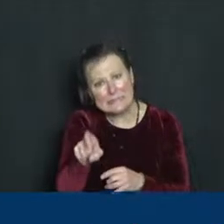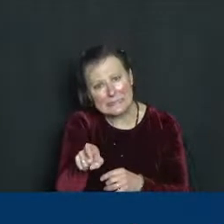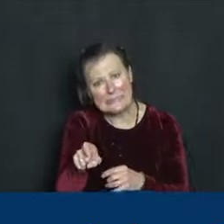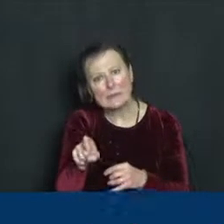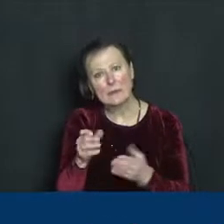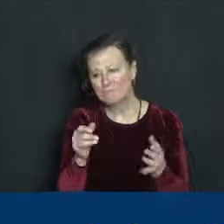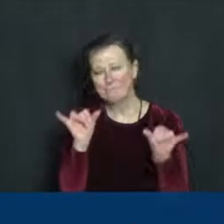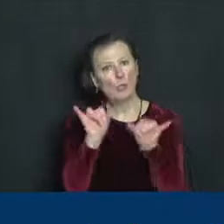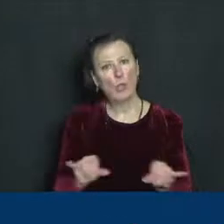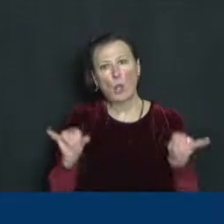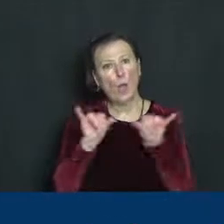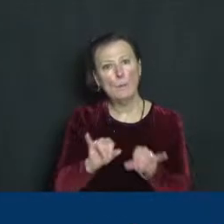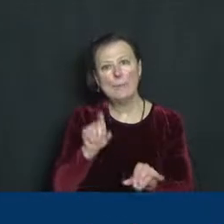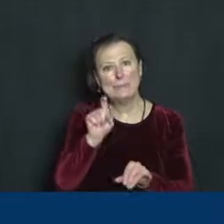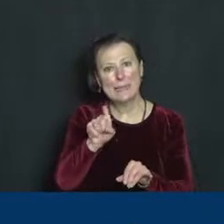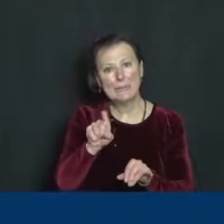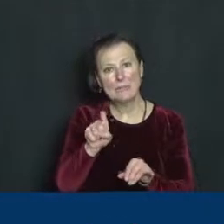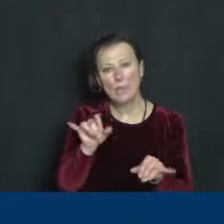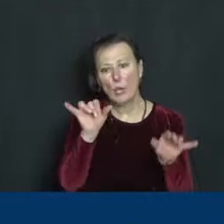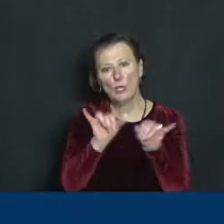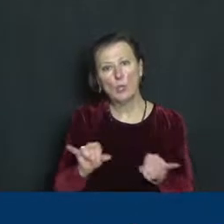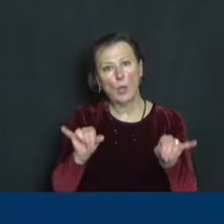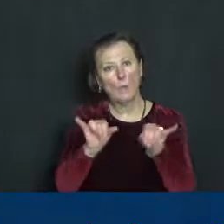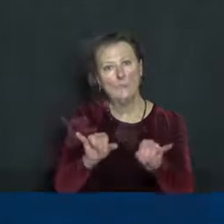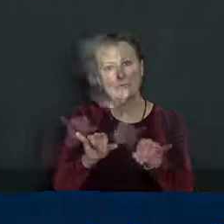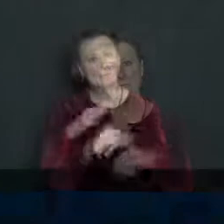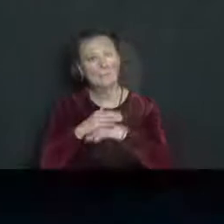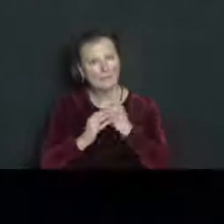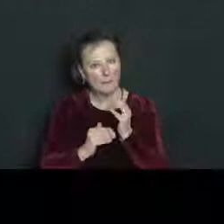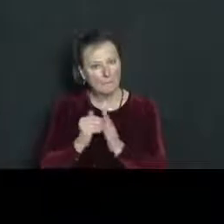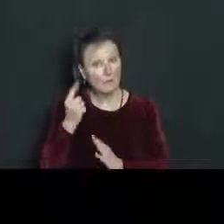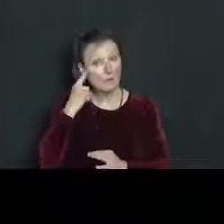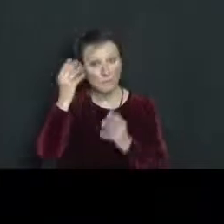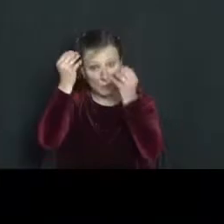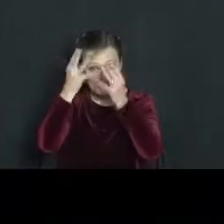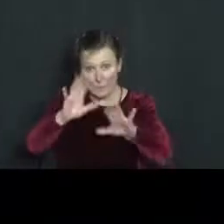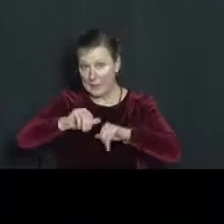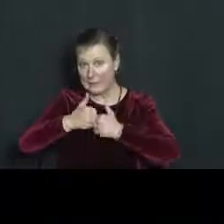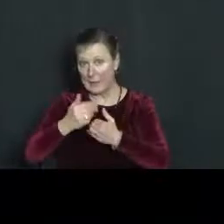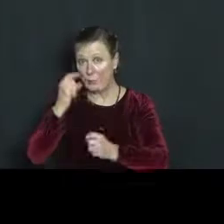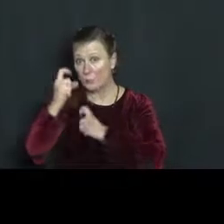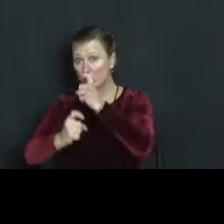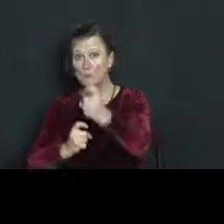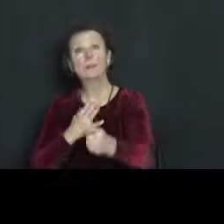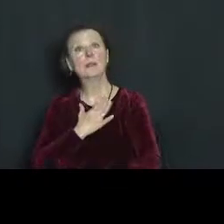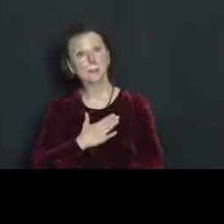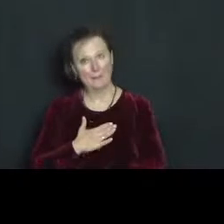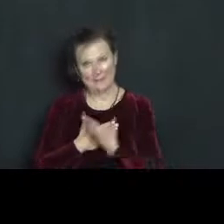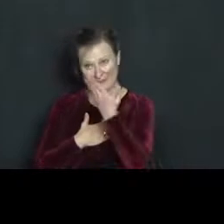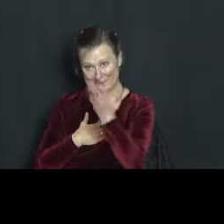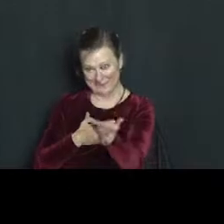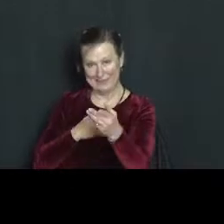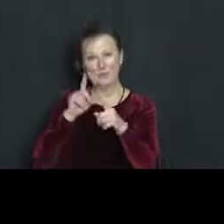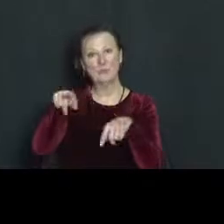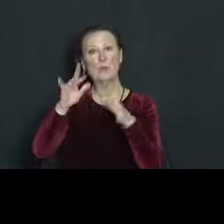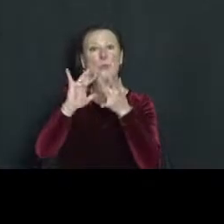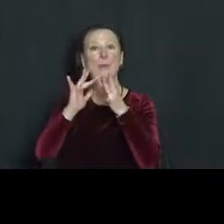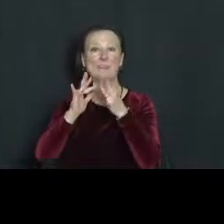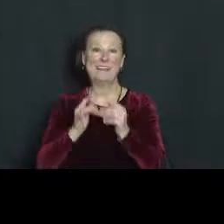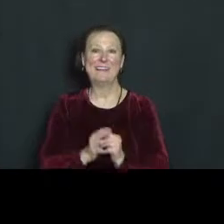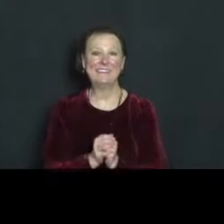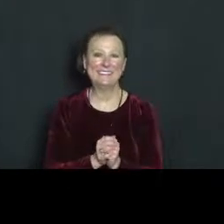necessaries, common comforts. For information on how to donate, please go to our website.